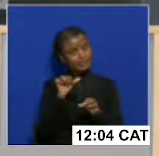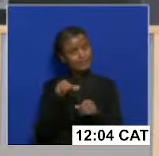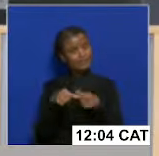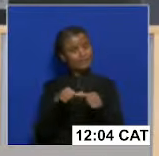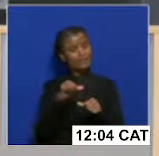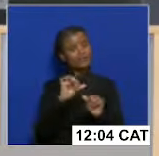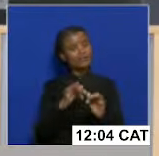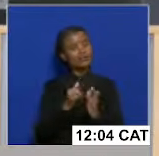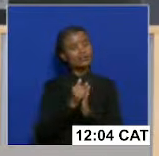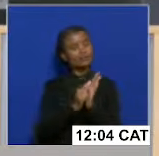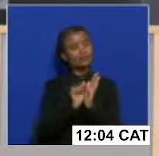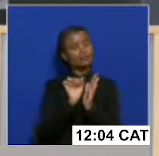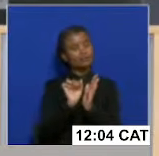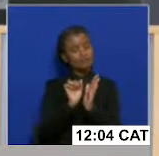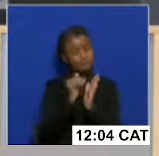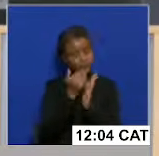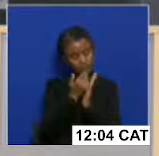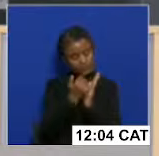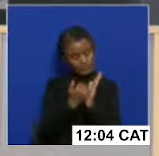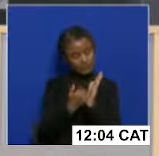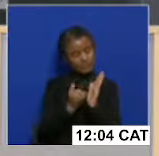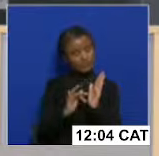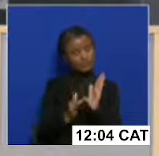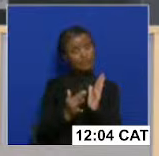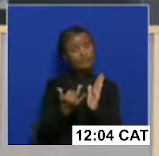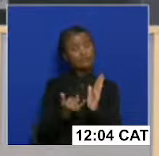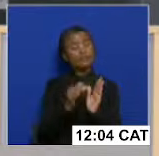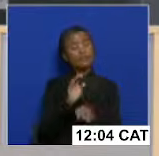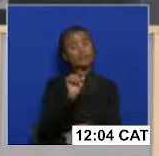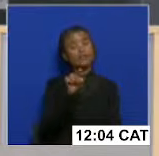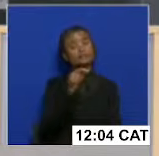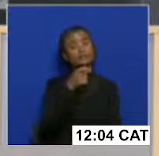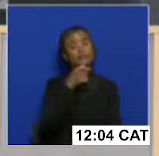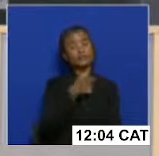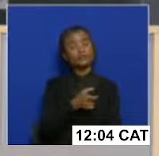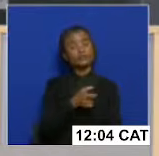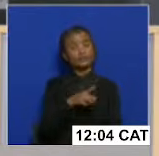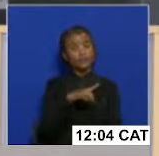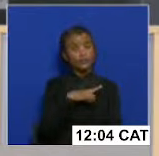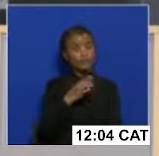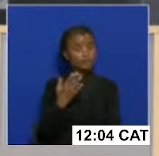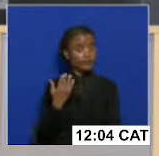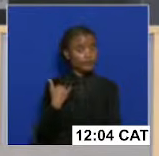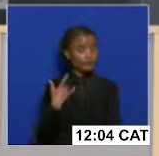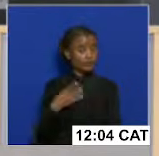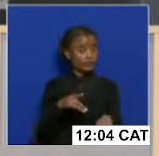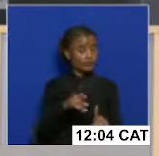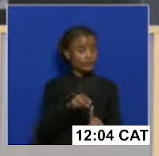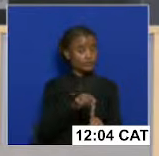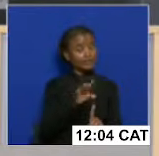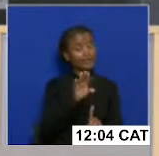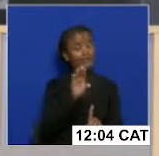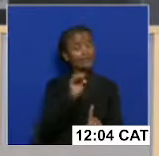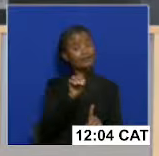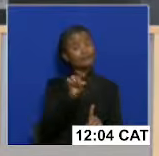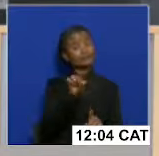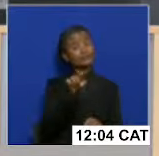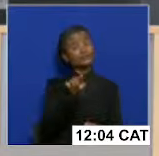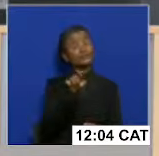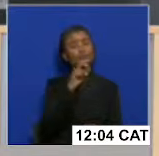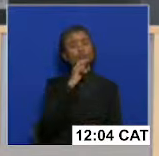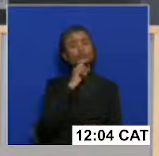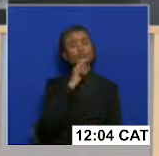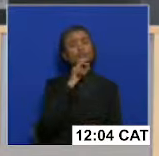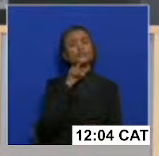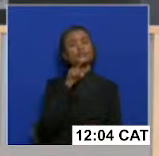and then Yes. I'm asking you to comment, because you said to Chair, when Chair asked you who used you, my expectation